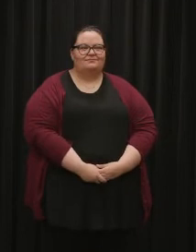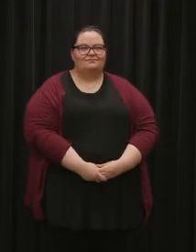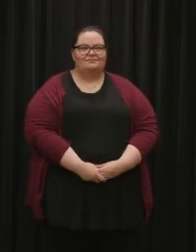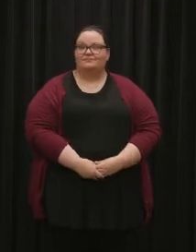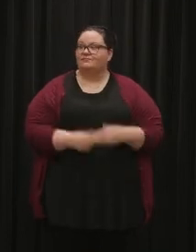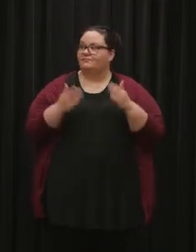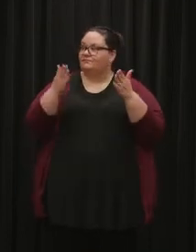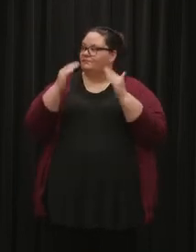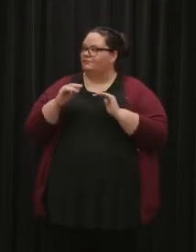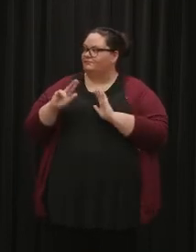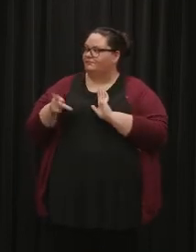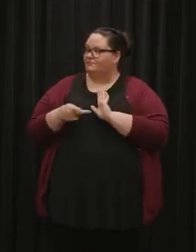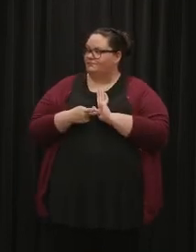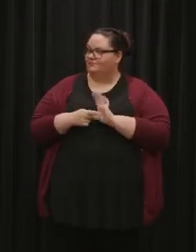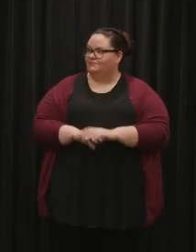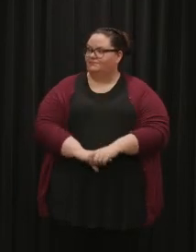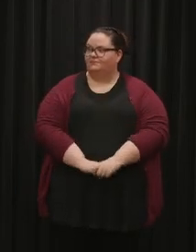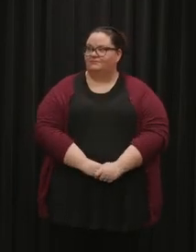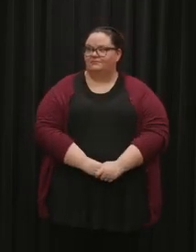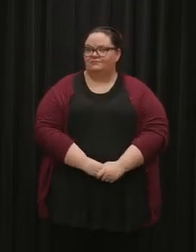Ms. Sutherland, do you have a follow-up?